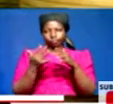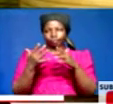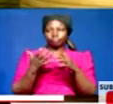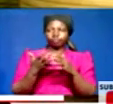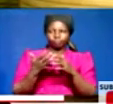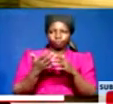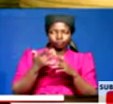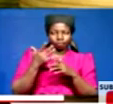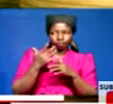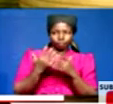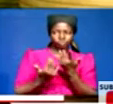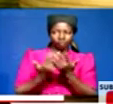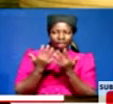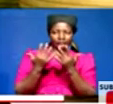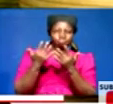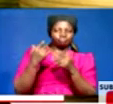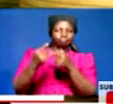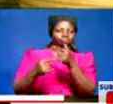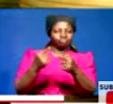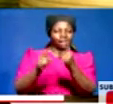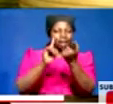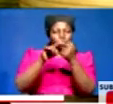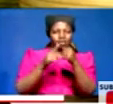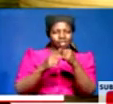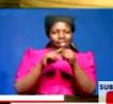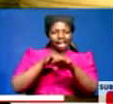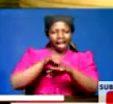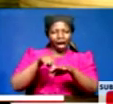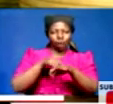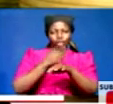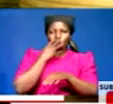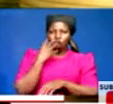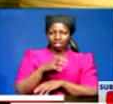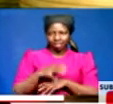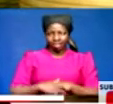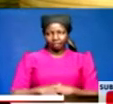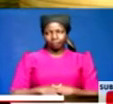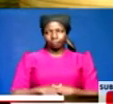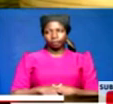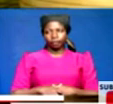6 hours when it still maintains the heat within the space that you are in. So